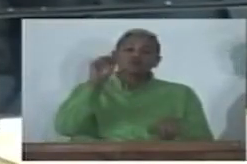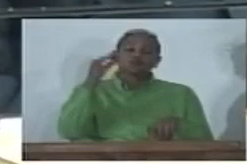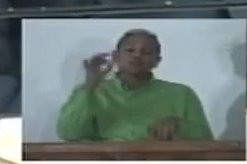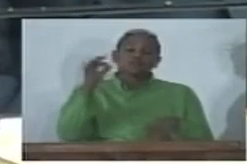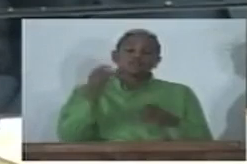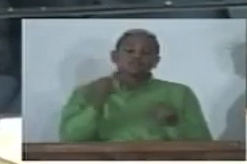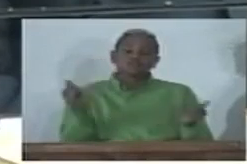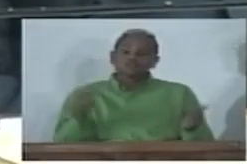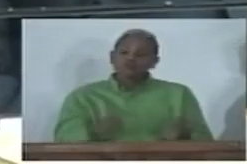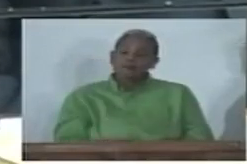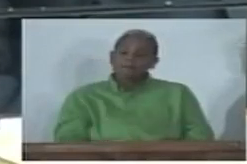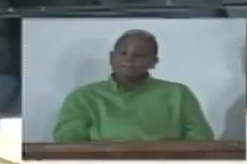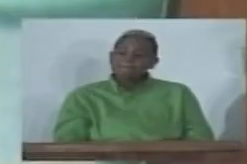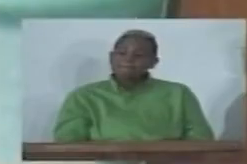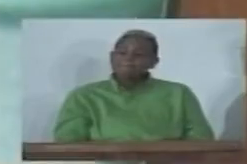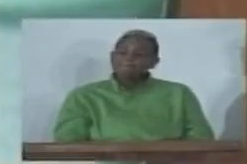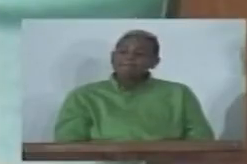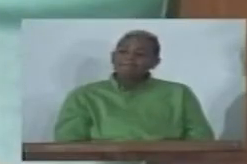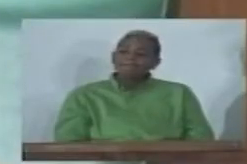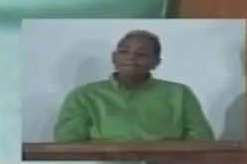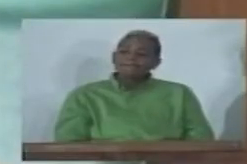Resolution.